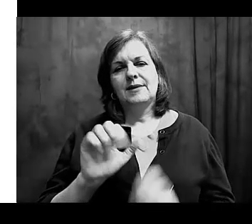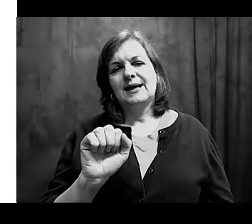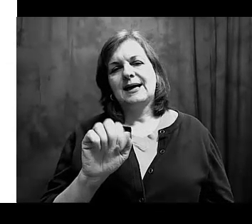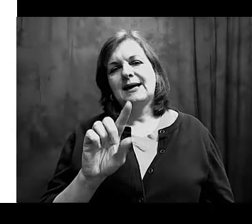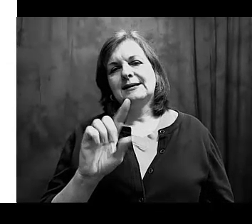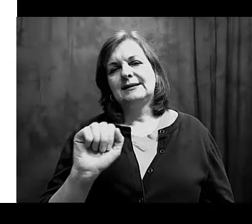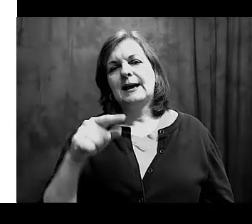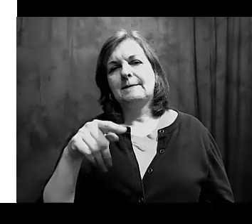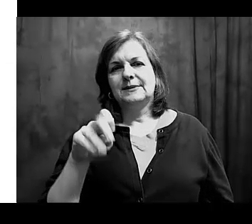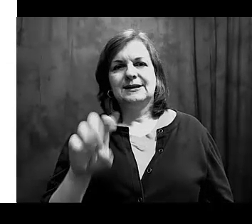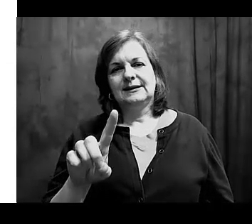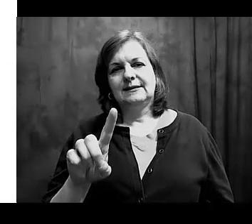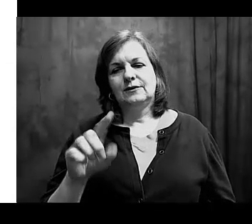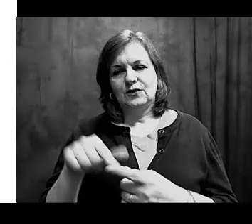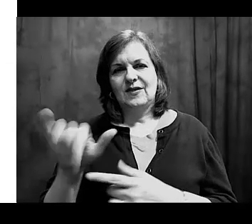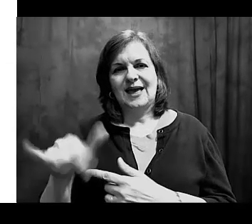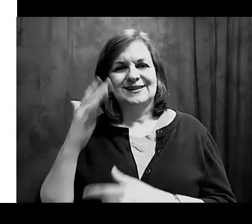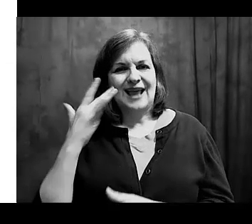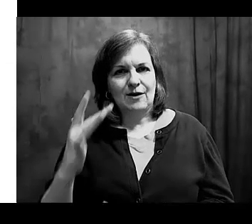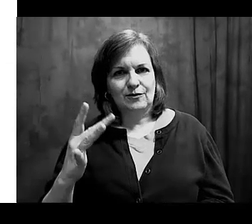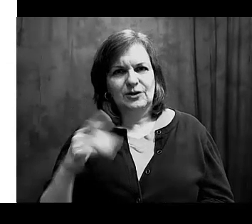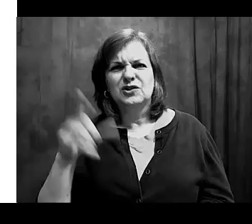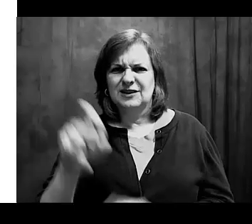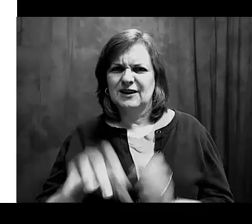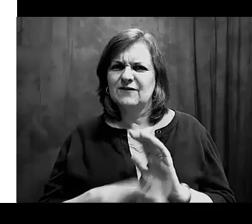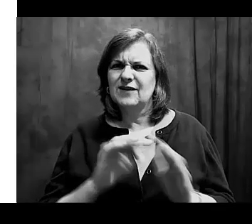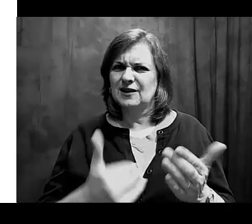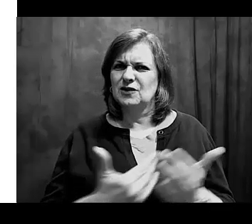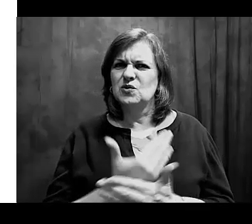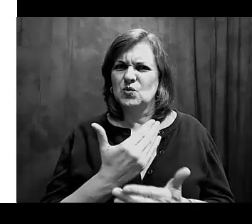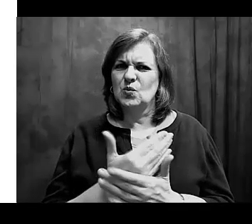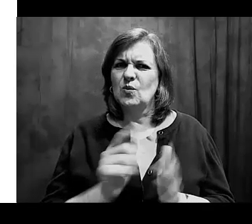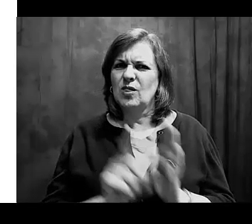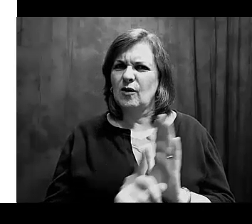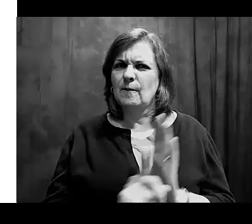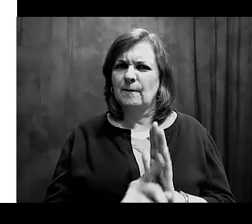will become less sensitive